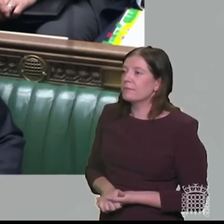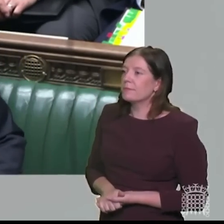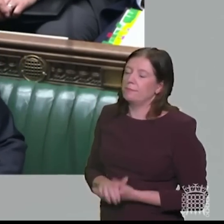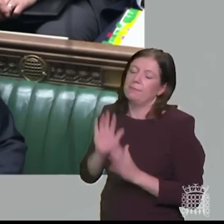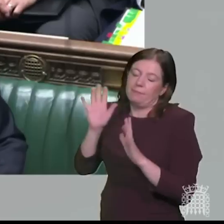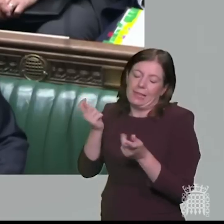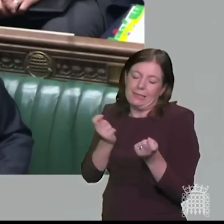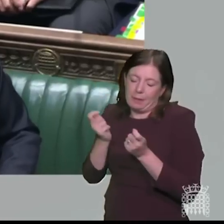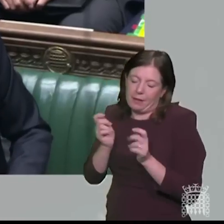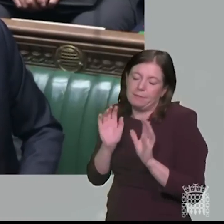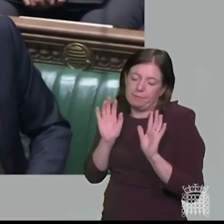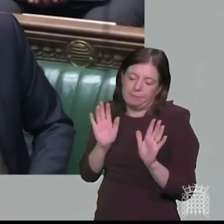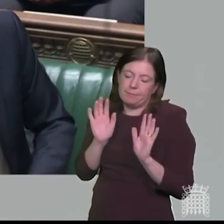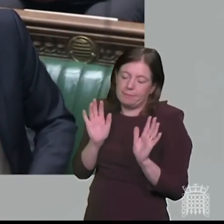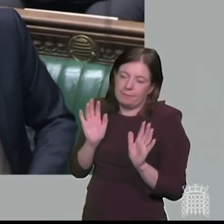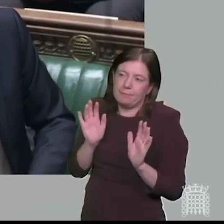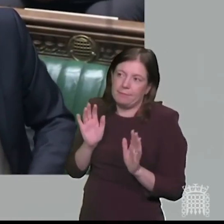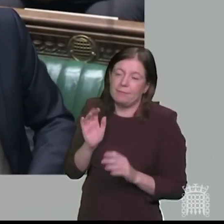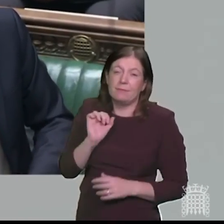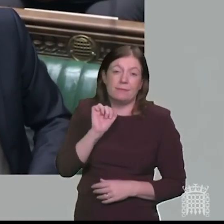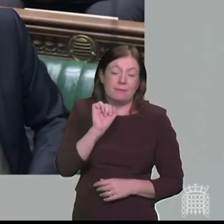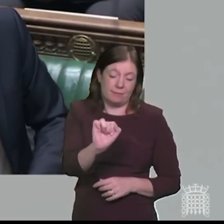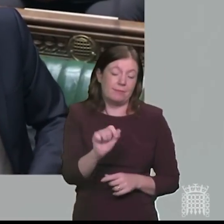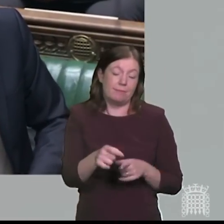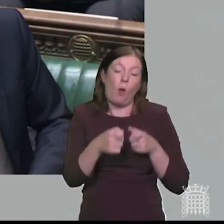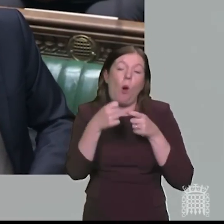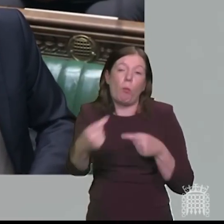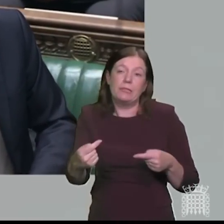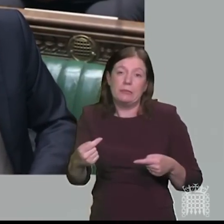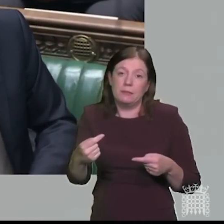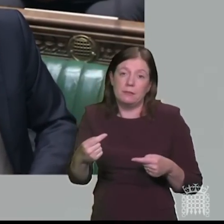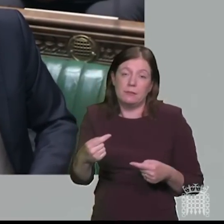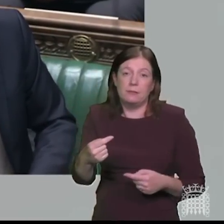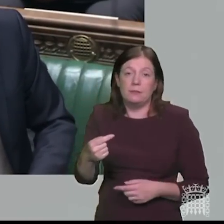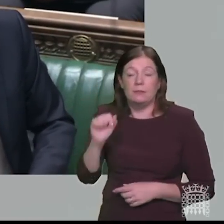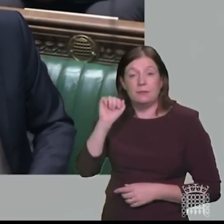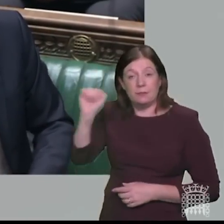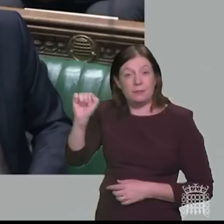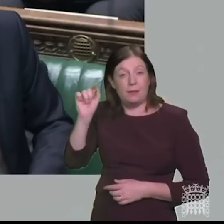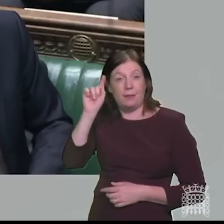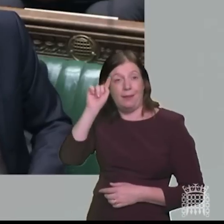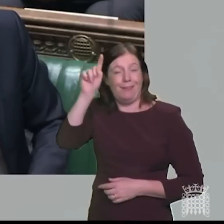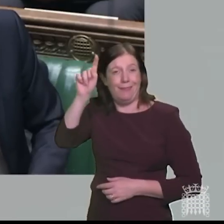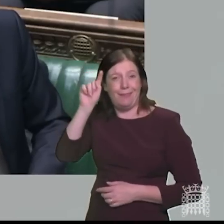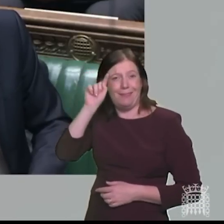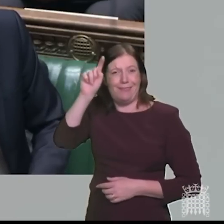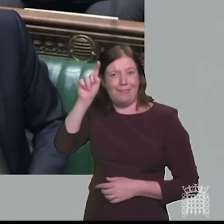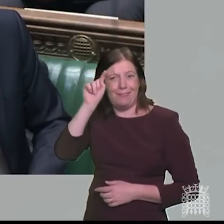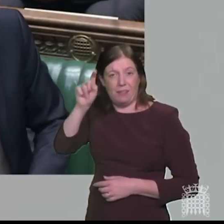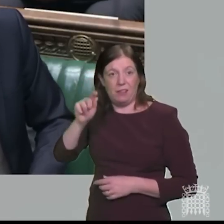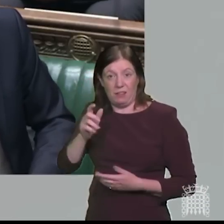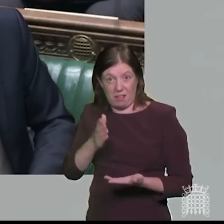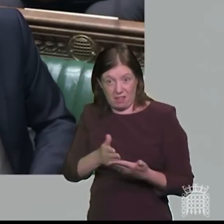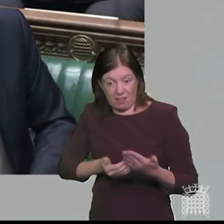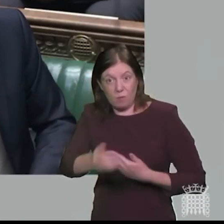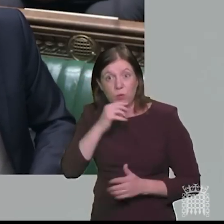Mr. Speaker, again, what do we hear from the party opposite? Only ideas that would make the situation far worse, Mr. Speaker. It's as simple